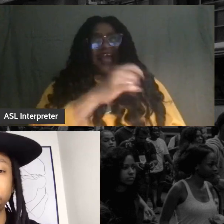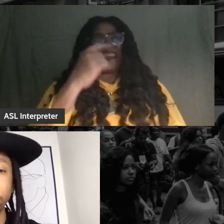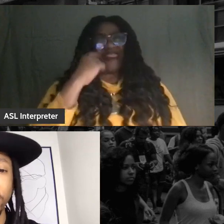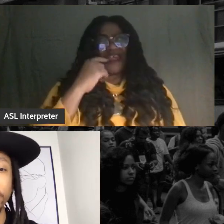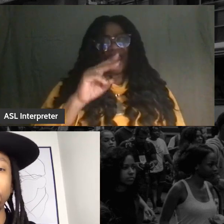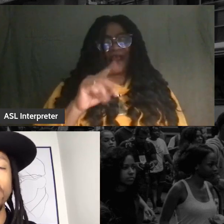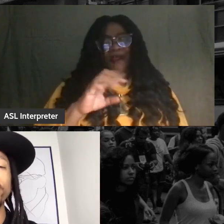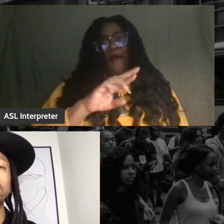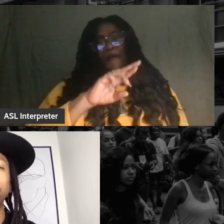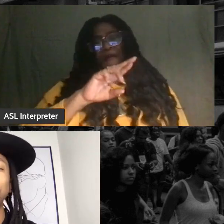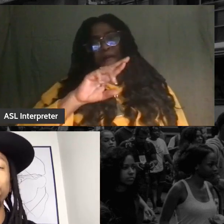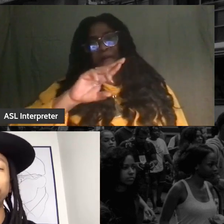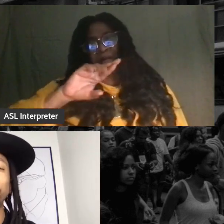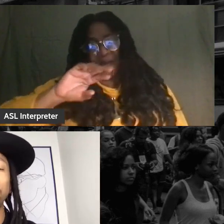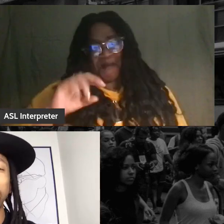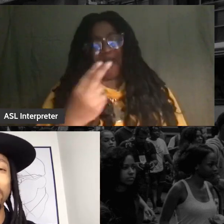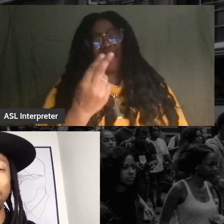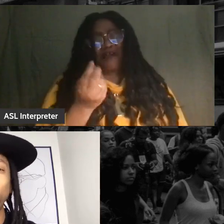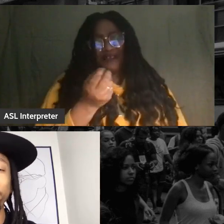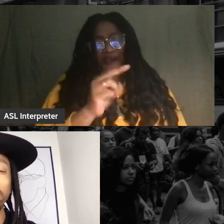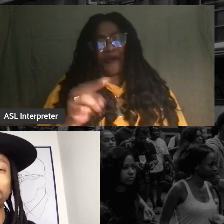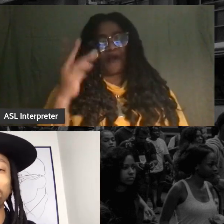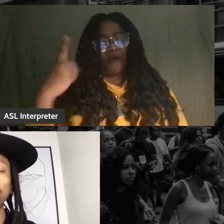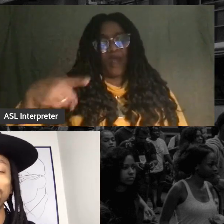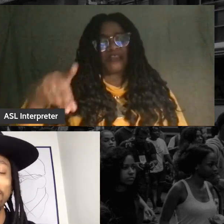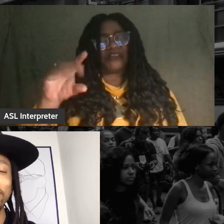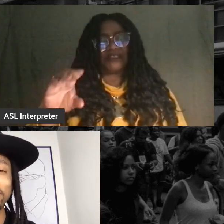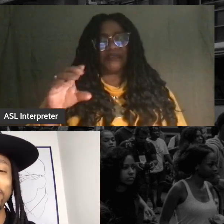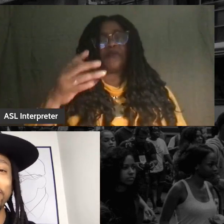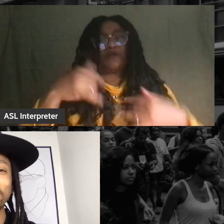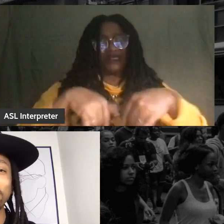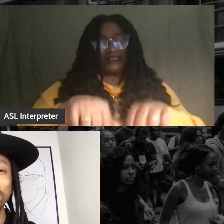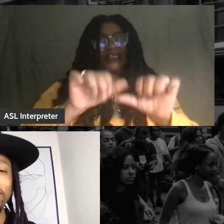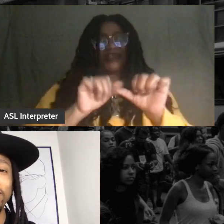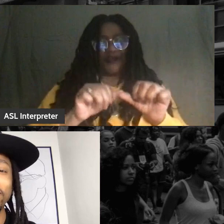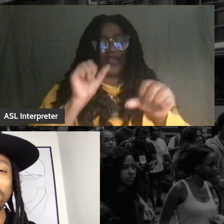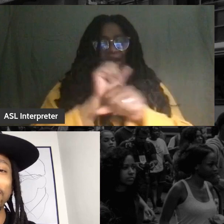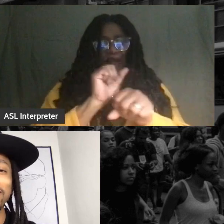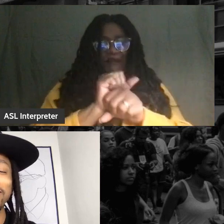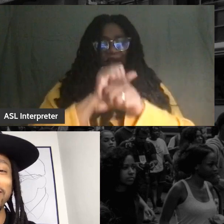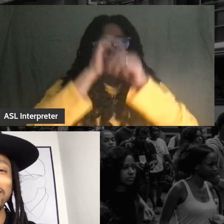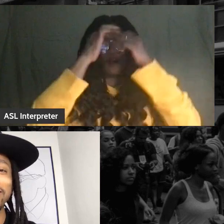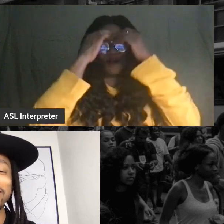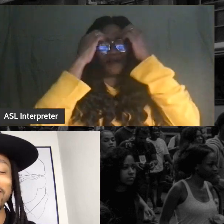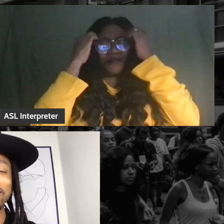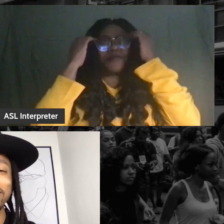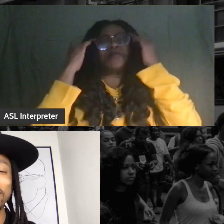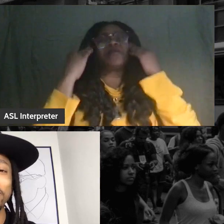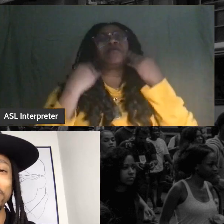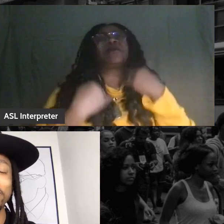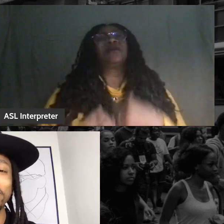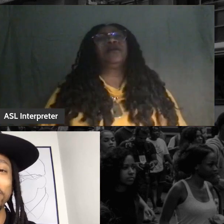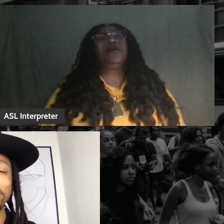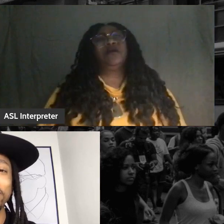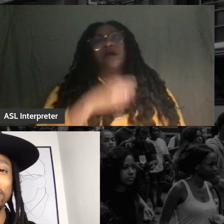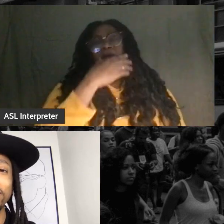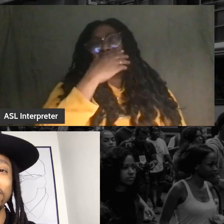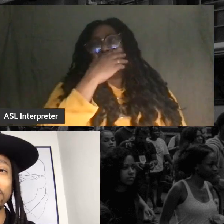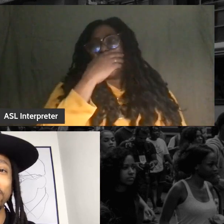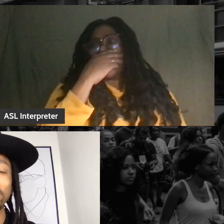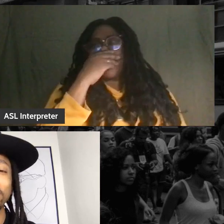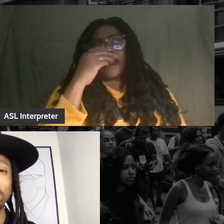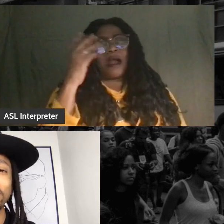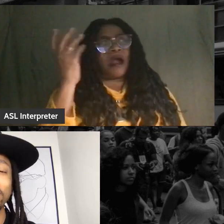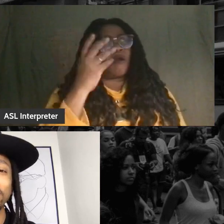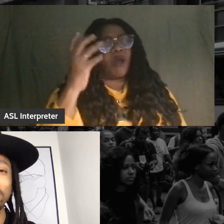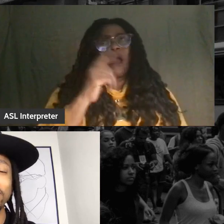Film Festival for continuing to champion my work. It's my pleasure. You're absolutely right. You're always top of mind